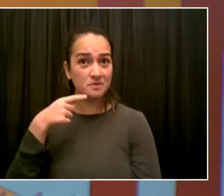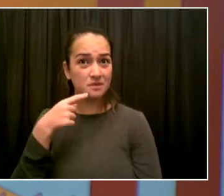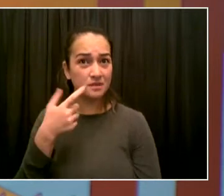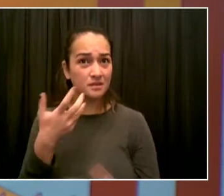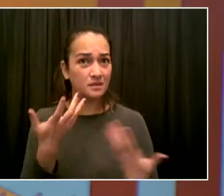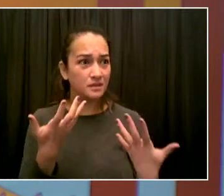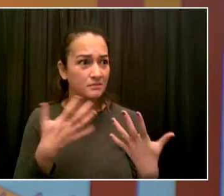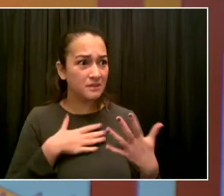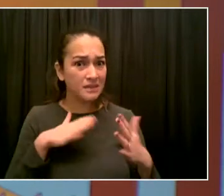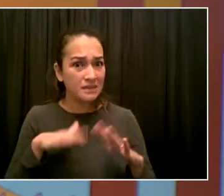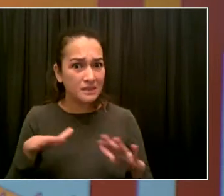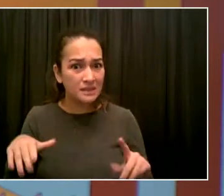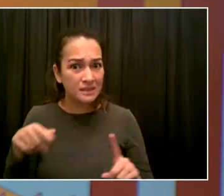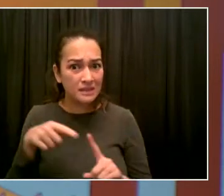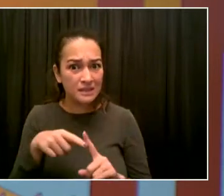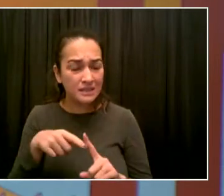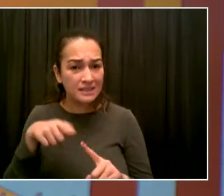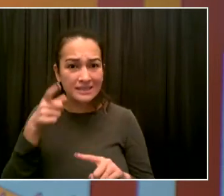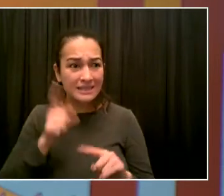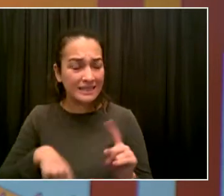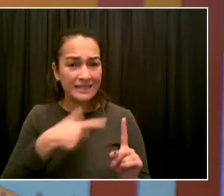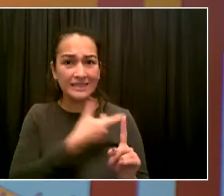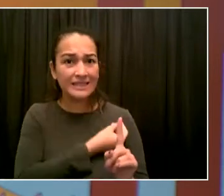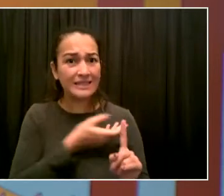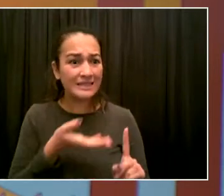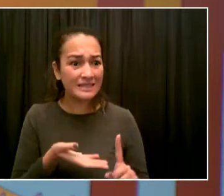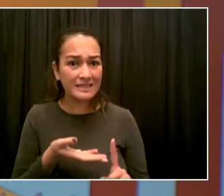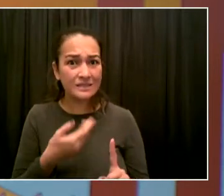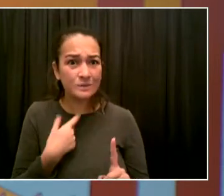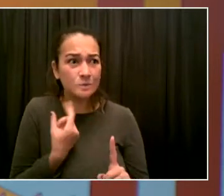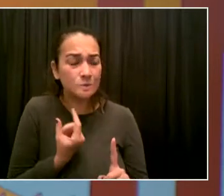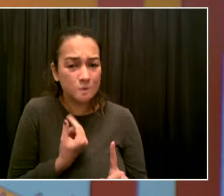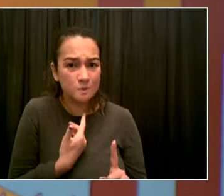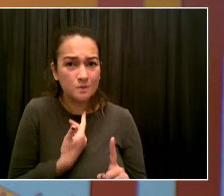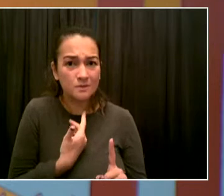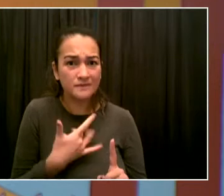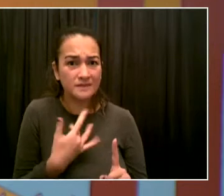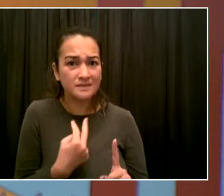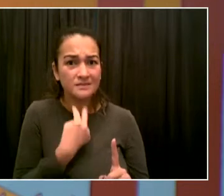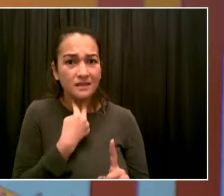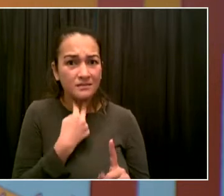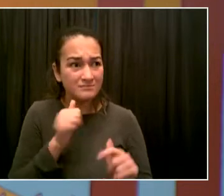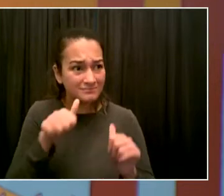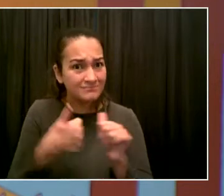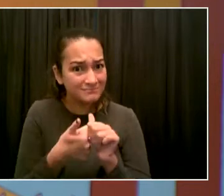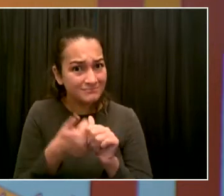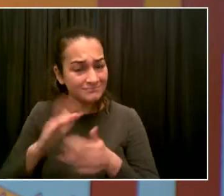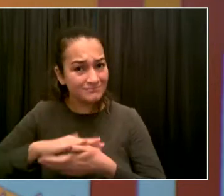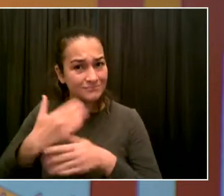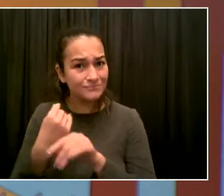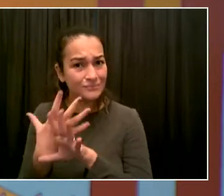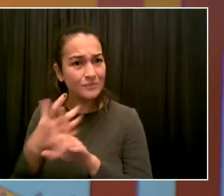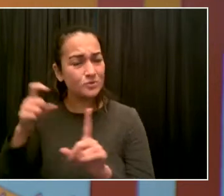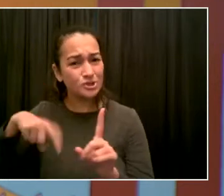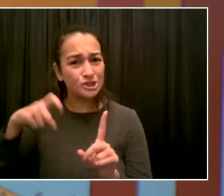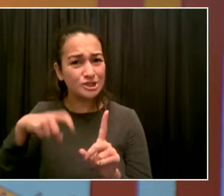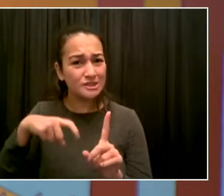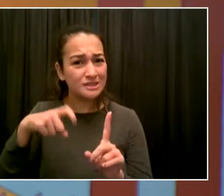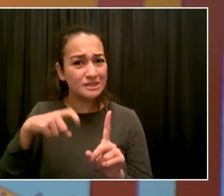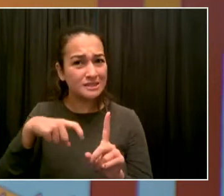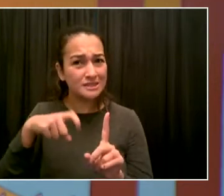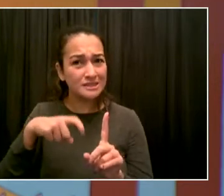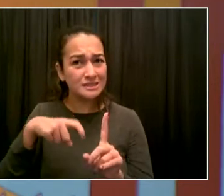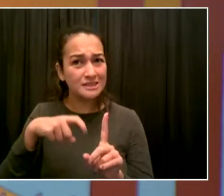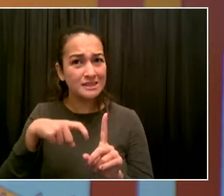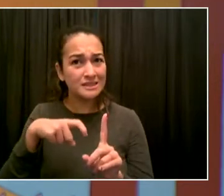of remote option, at least until those kids can get vaccinated or until the Delta variant is not